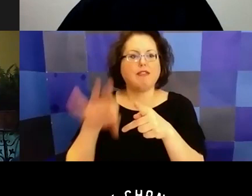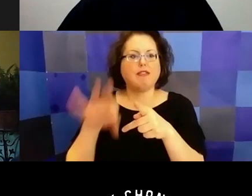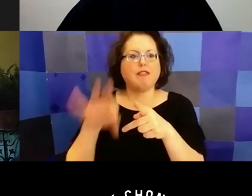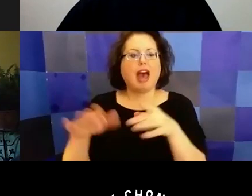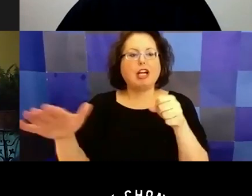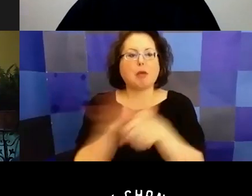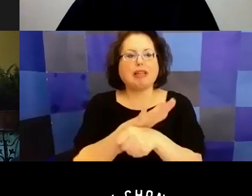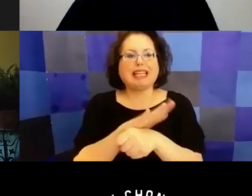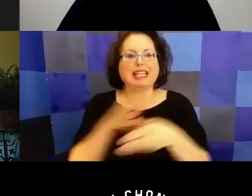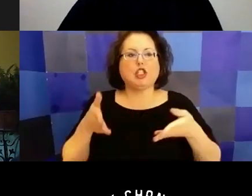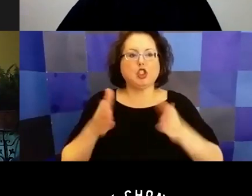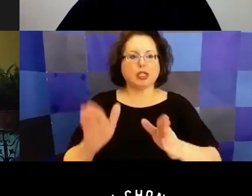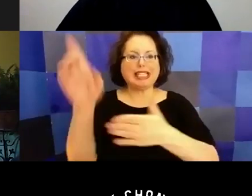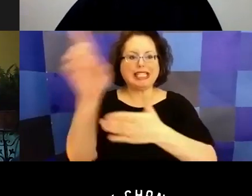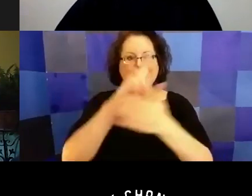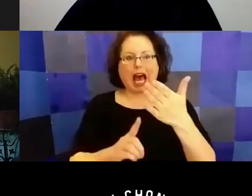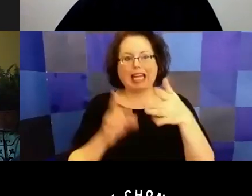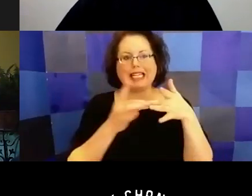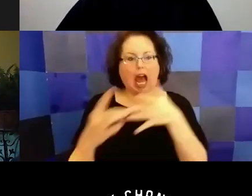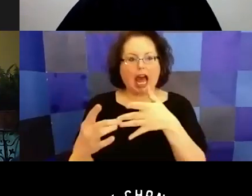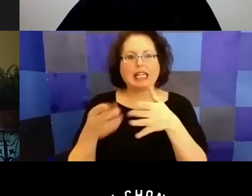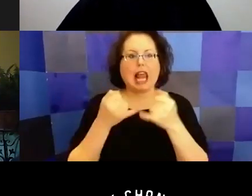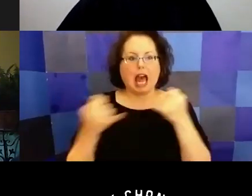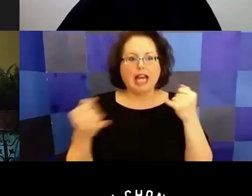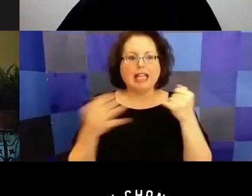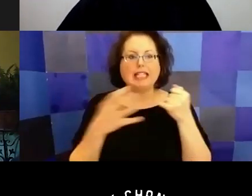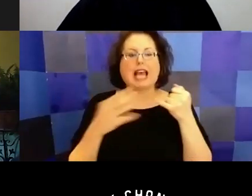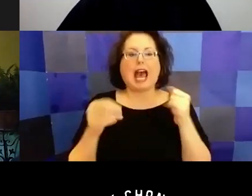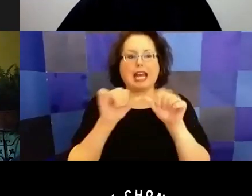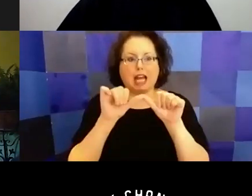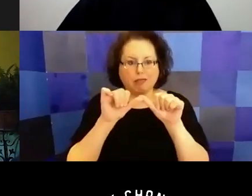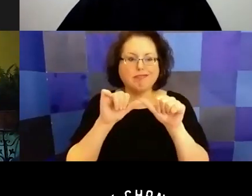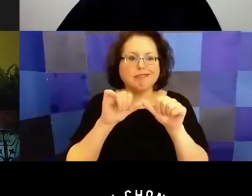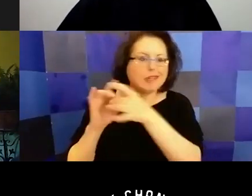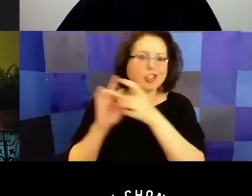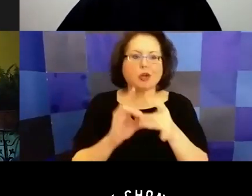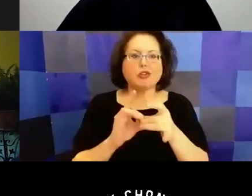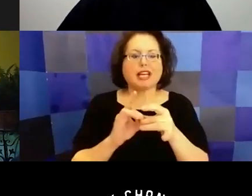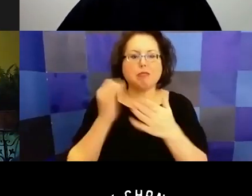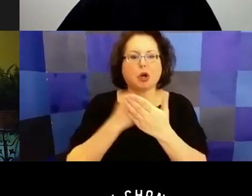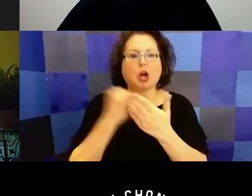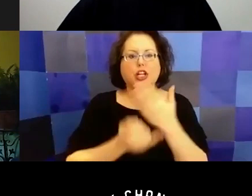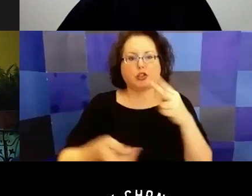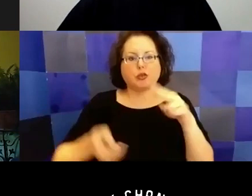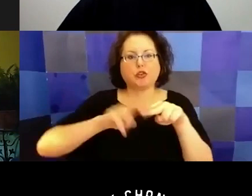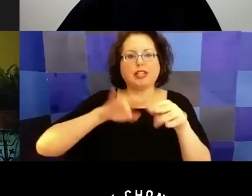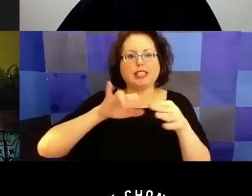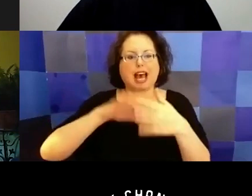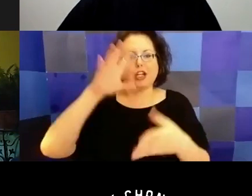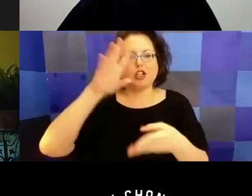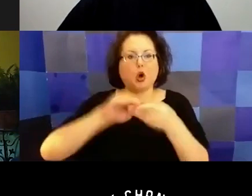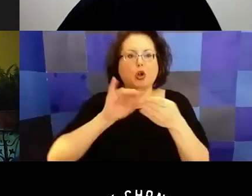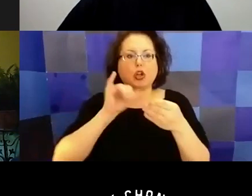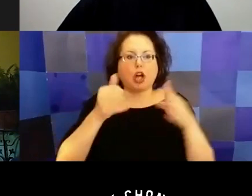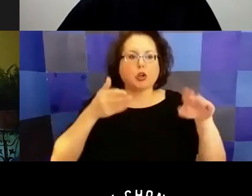street design guidelines and associated projects to increase the total not to exceed to